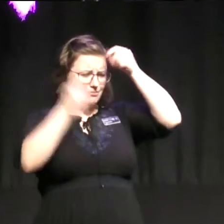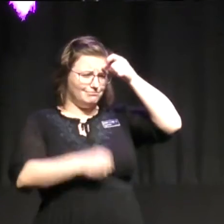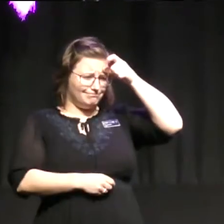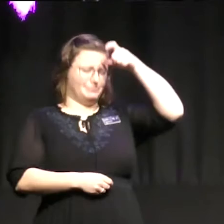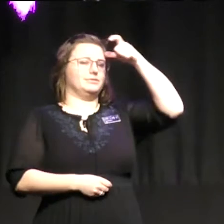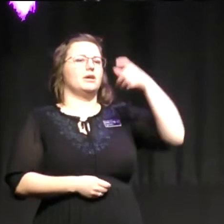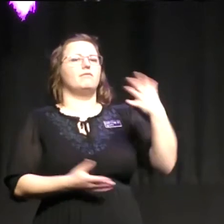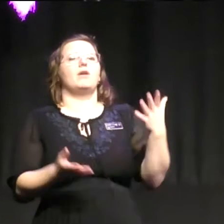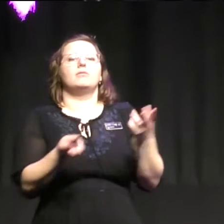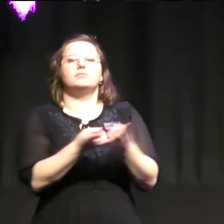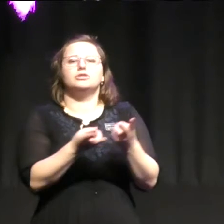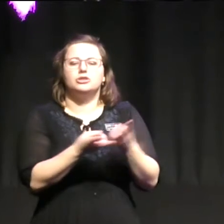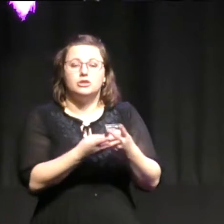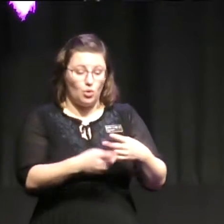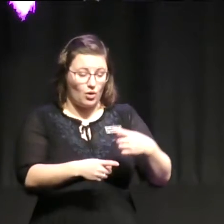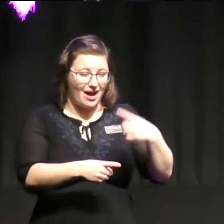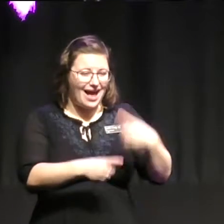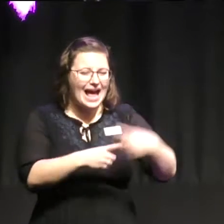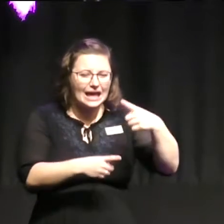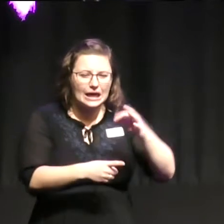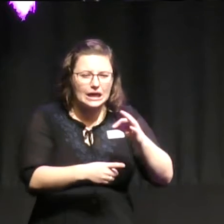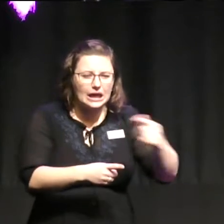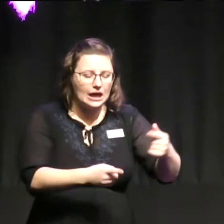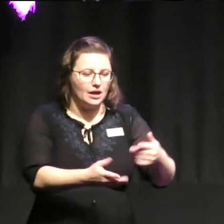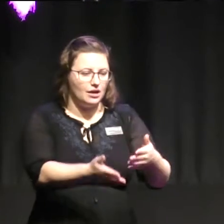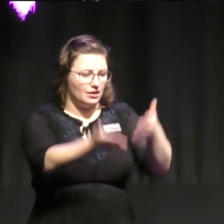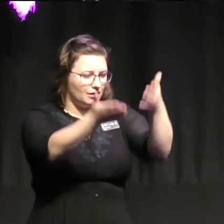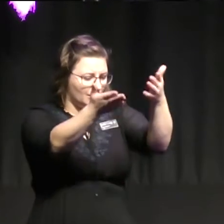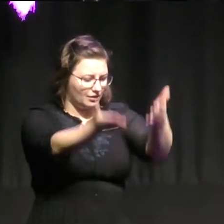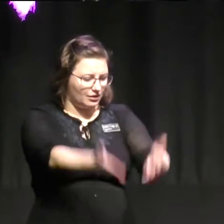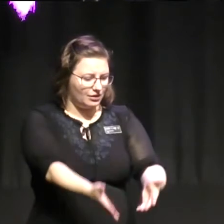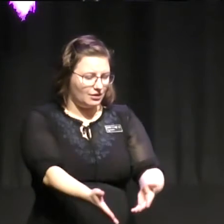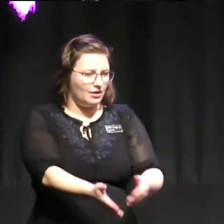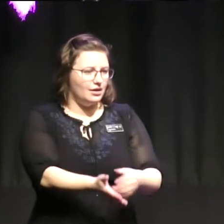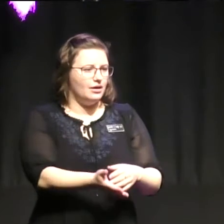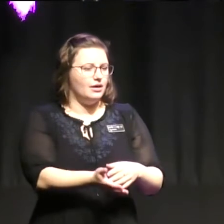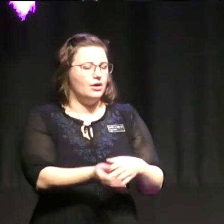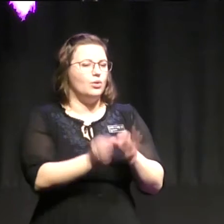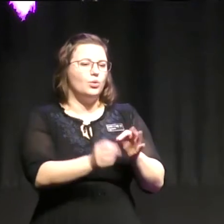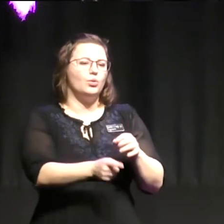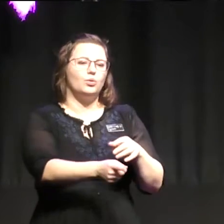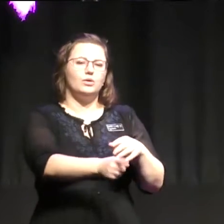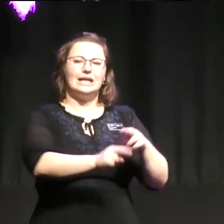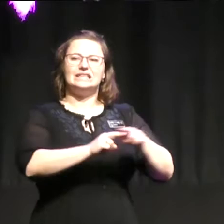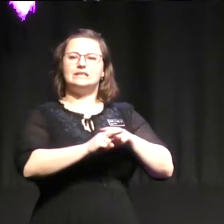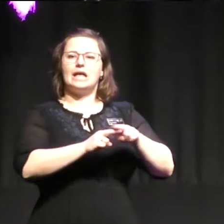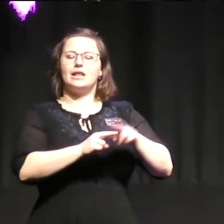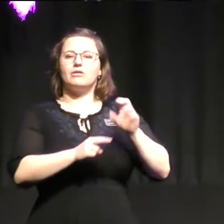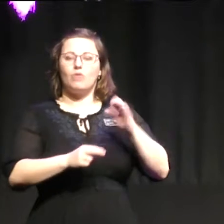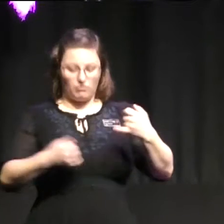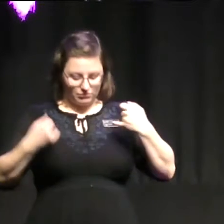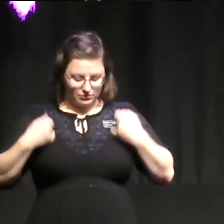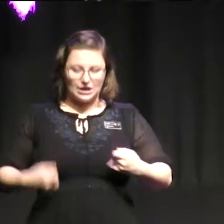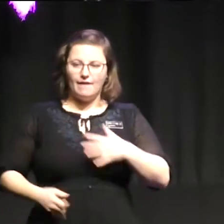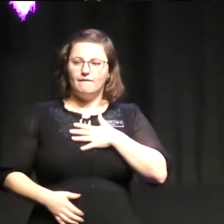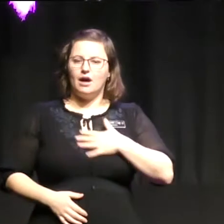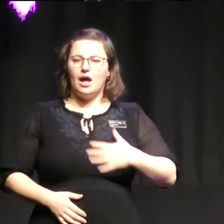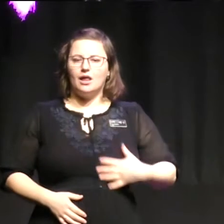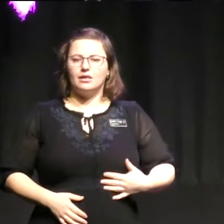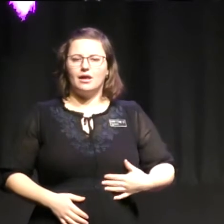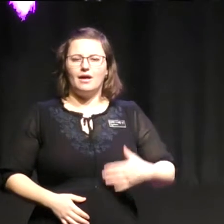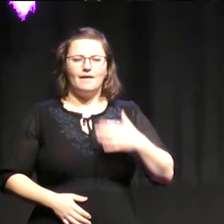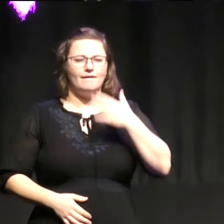what simplicity means, what is it when, how do you feel when being a poor, what kind